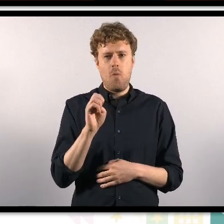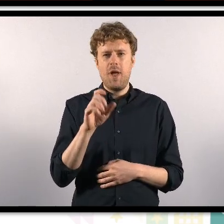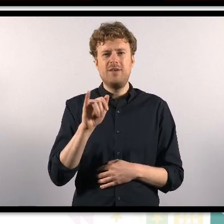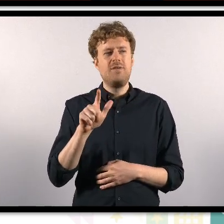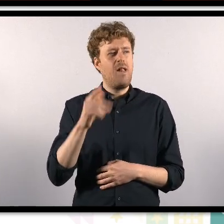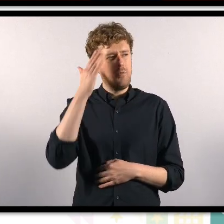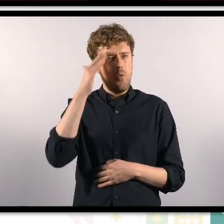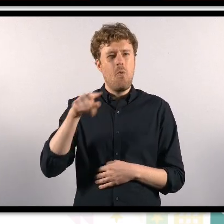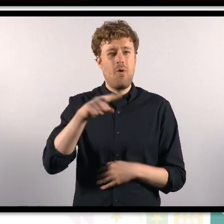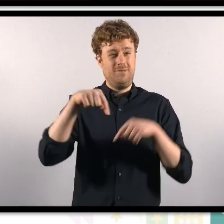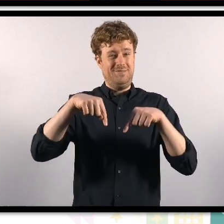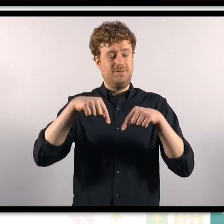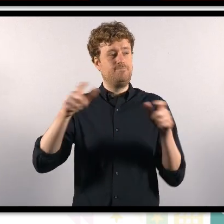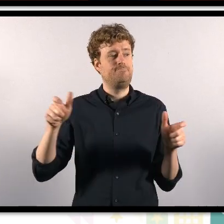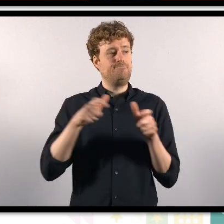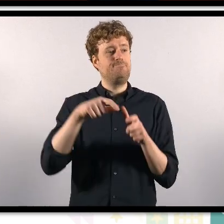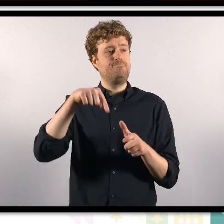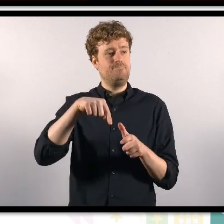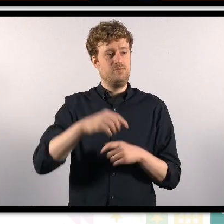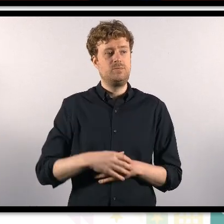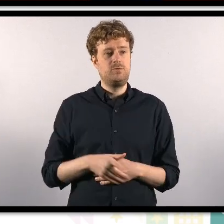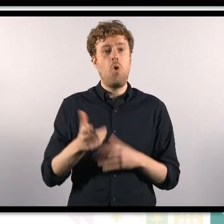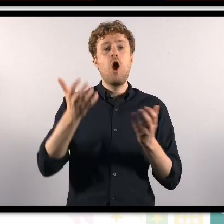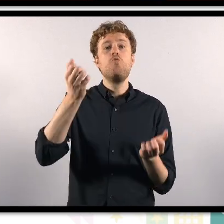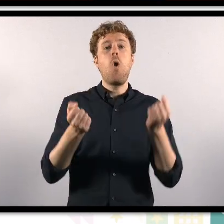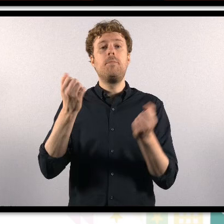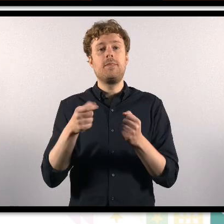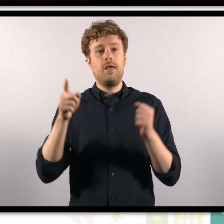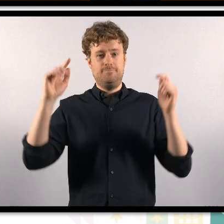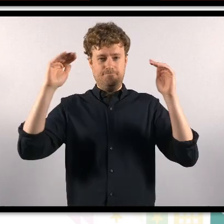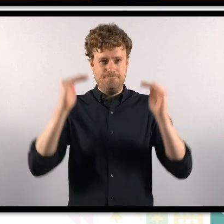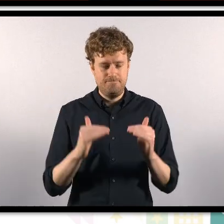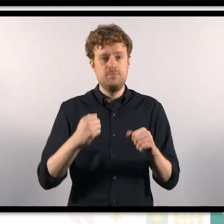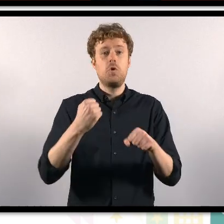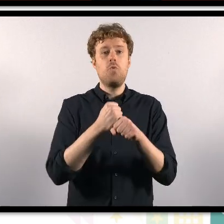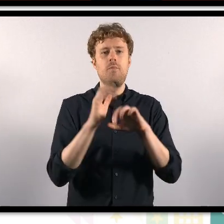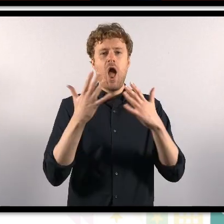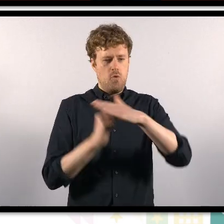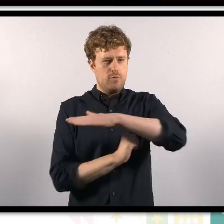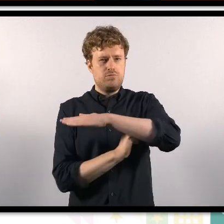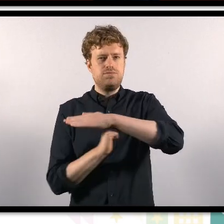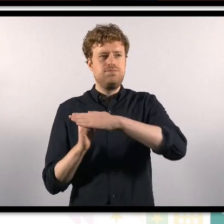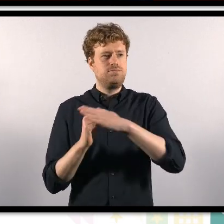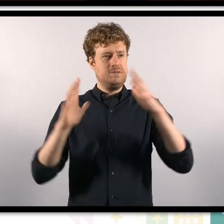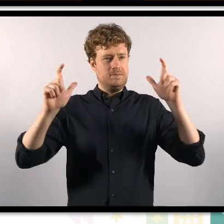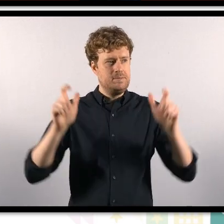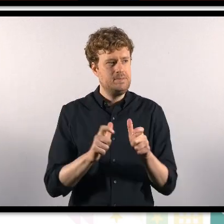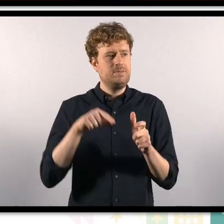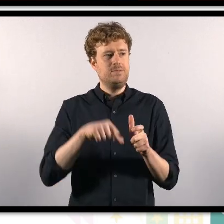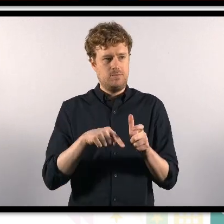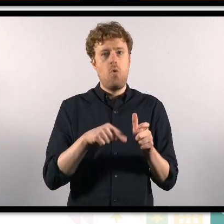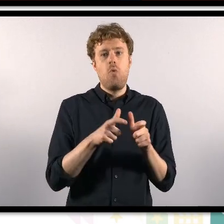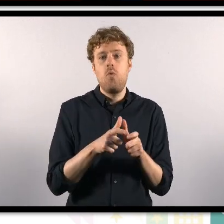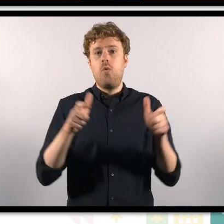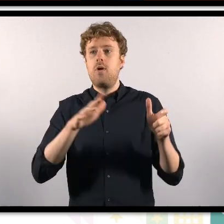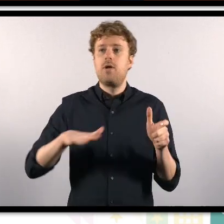be talking about NeoNephos and our initiative in the Linux Foundation Europe Birds of a Feather session at 14:30 today,